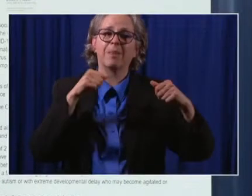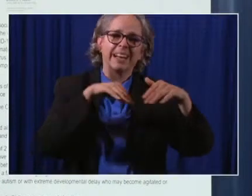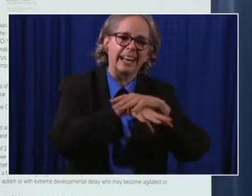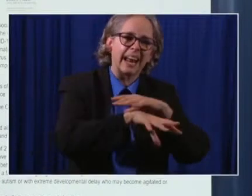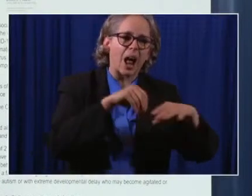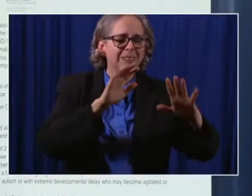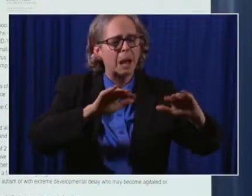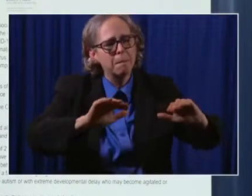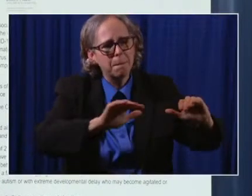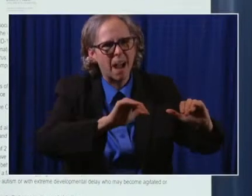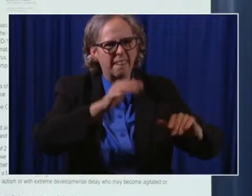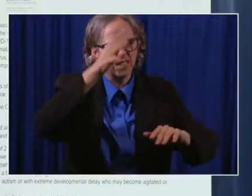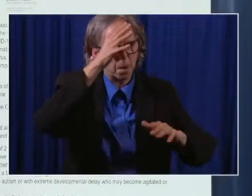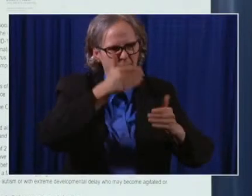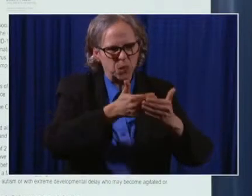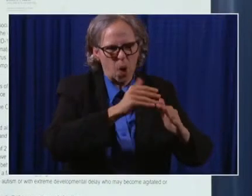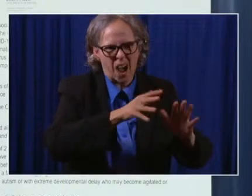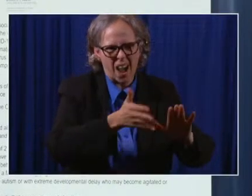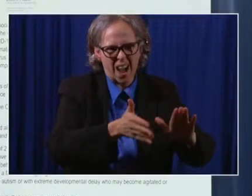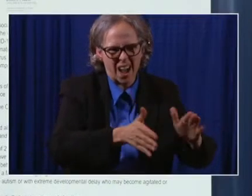The son thought he had bronchitis.